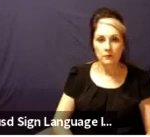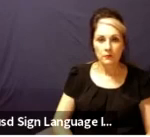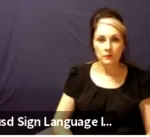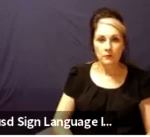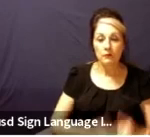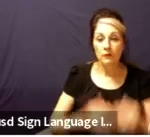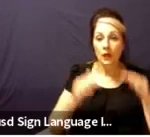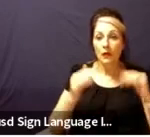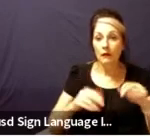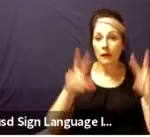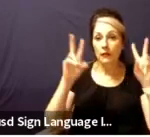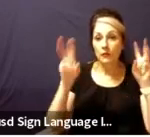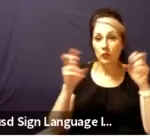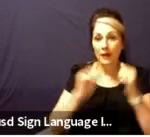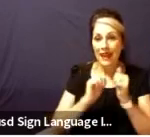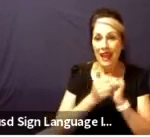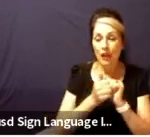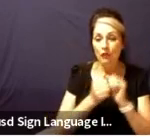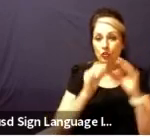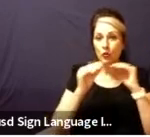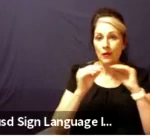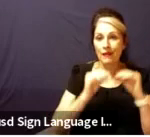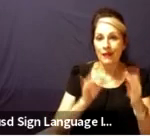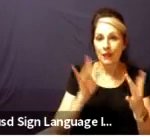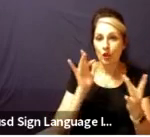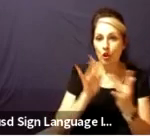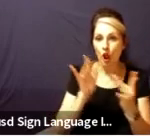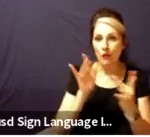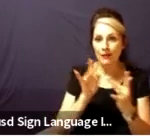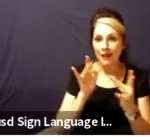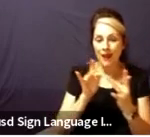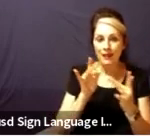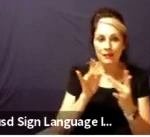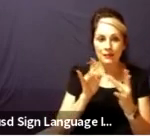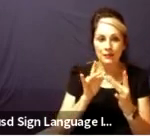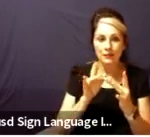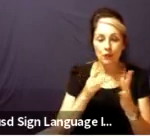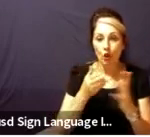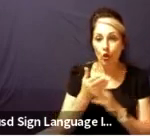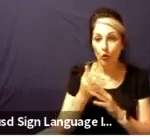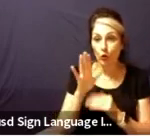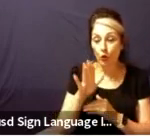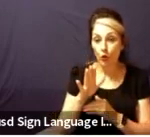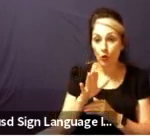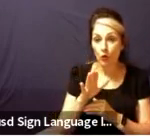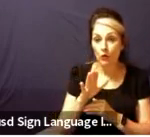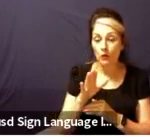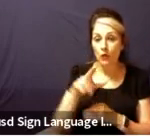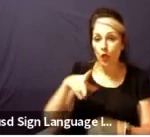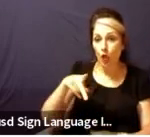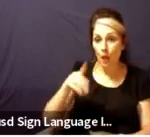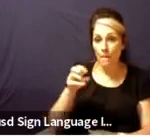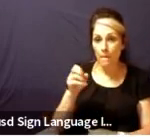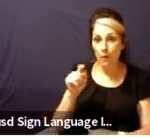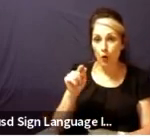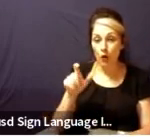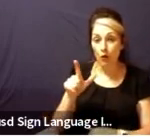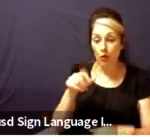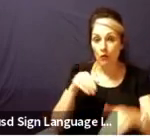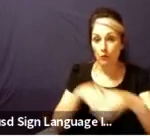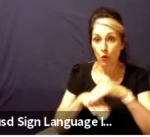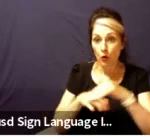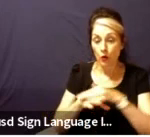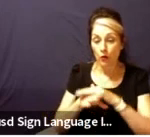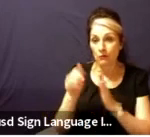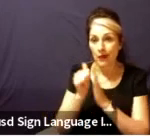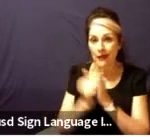Next topic is how to edit contacts through your portal account. So